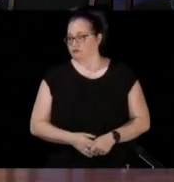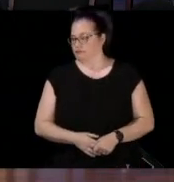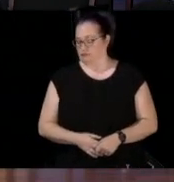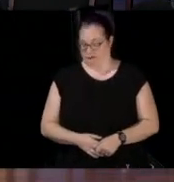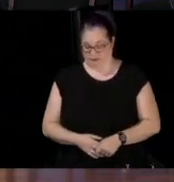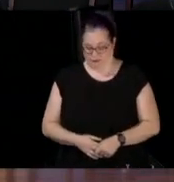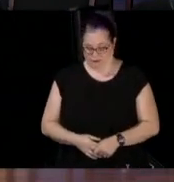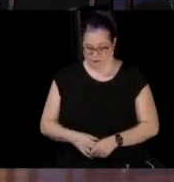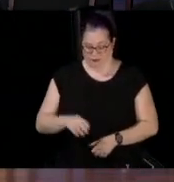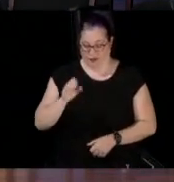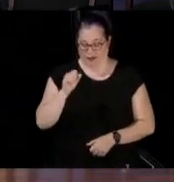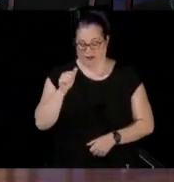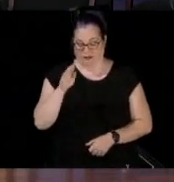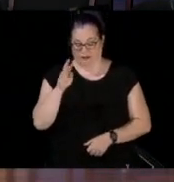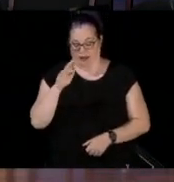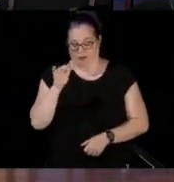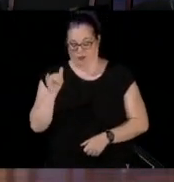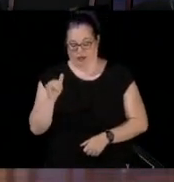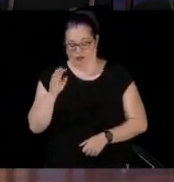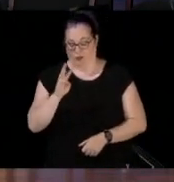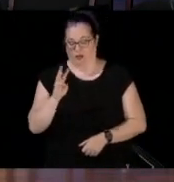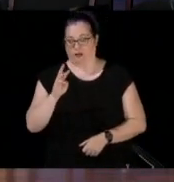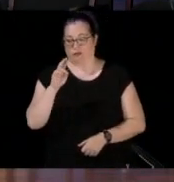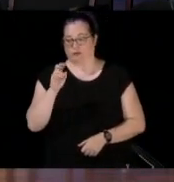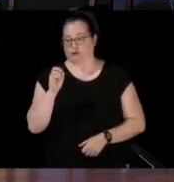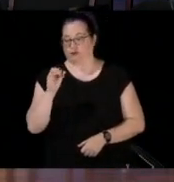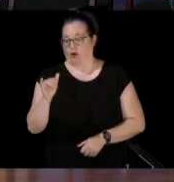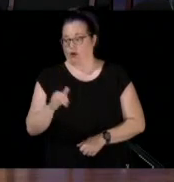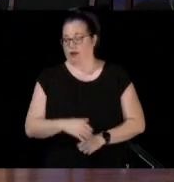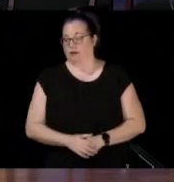Sabri Williams Roy.